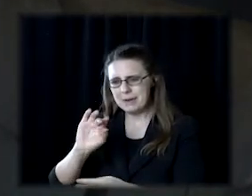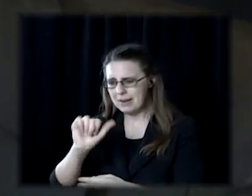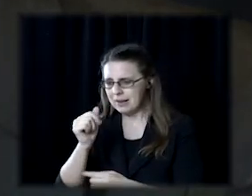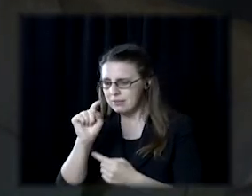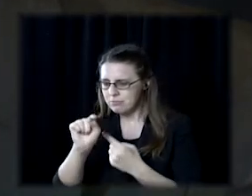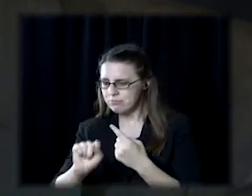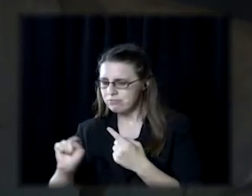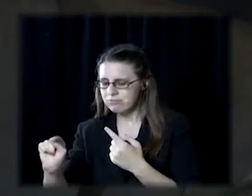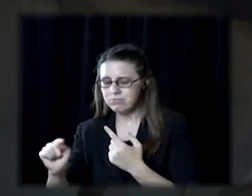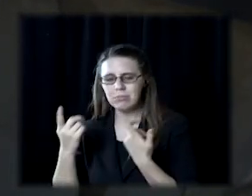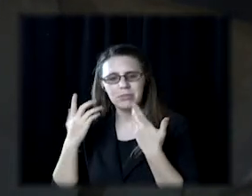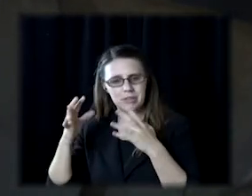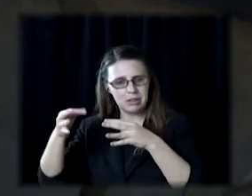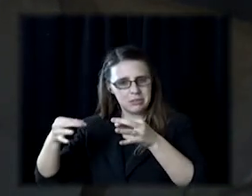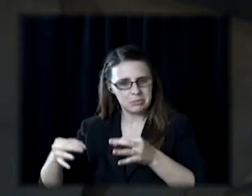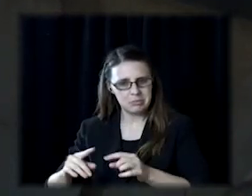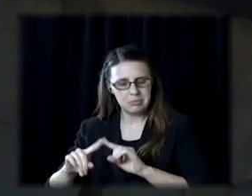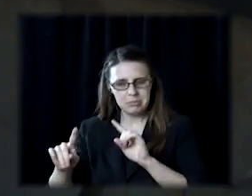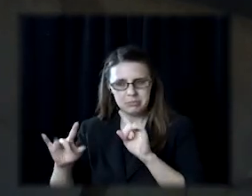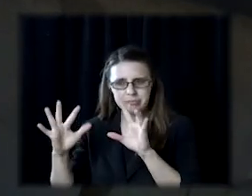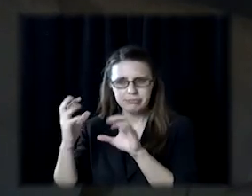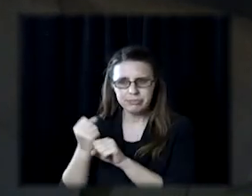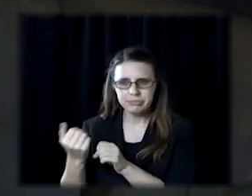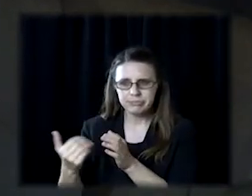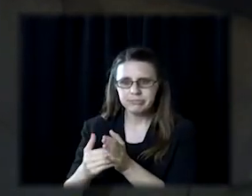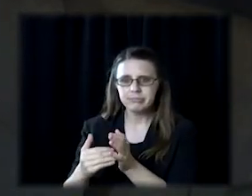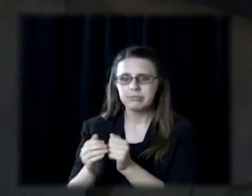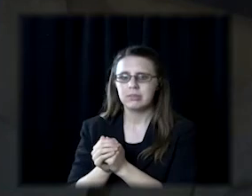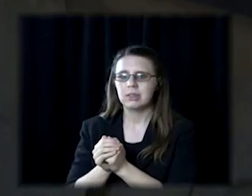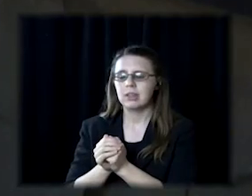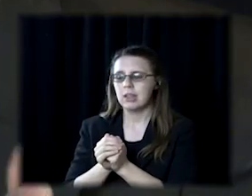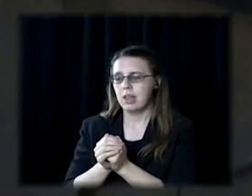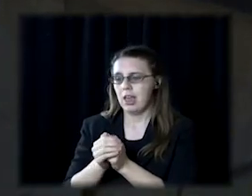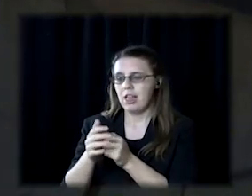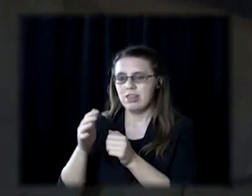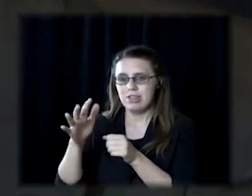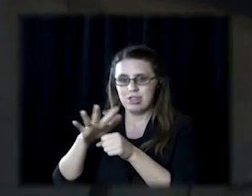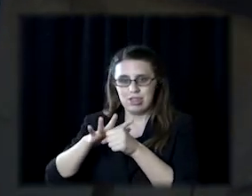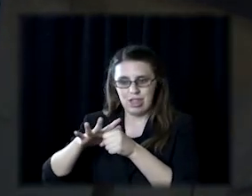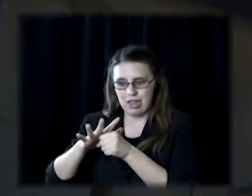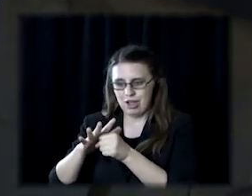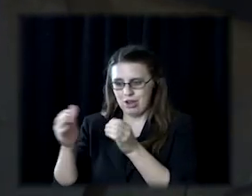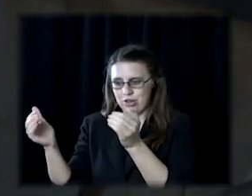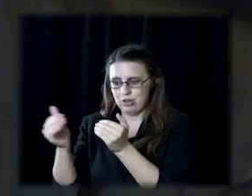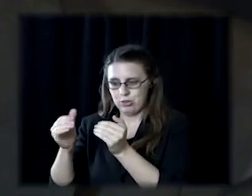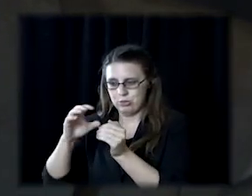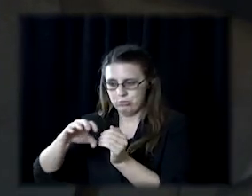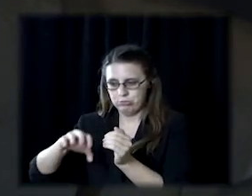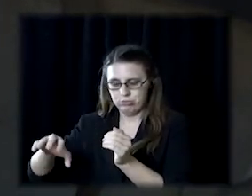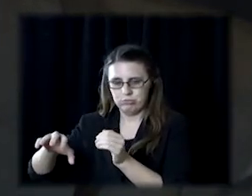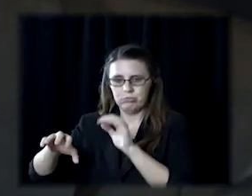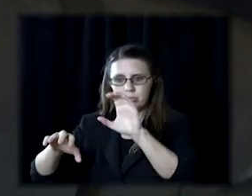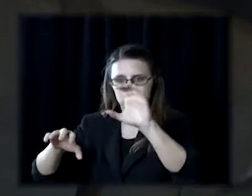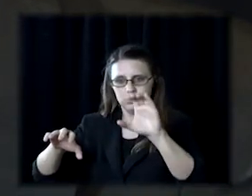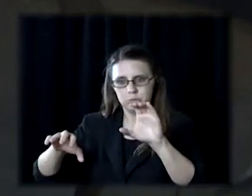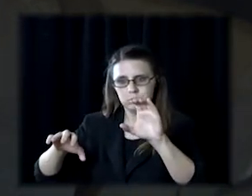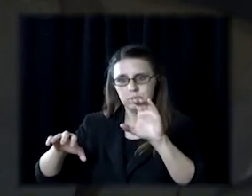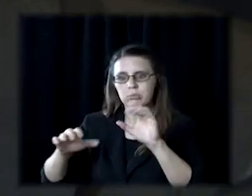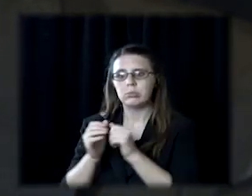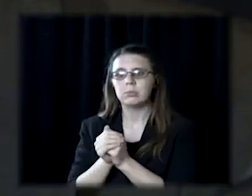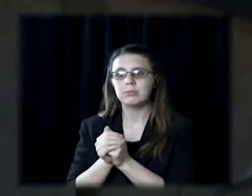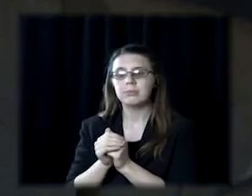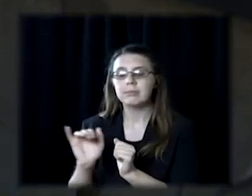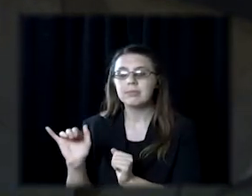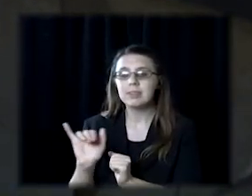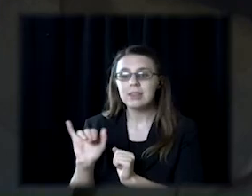was stated, based on geographical proximity, amongst other factors. And as was pointed